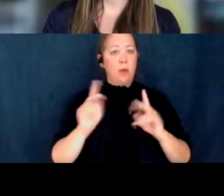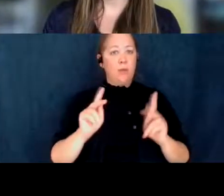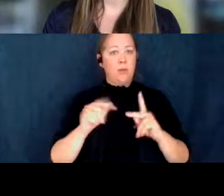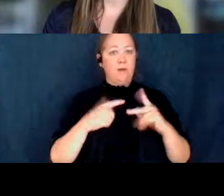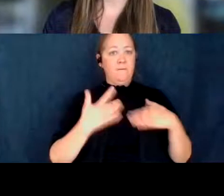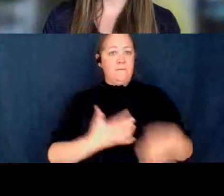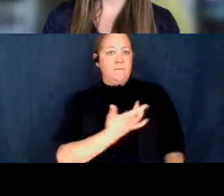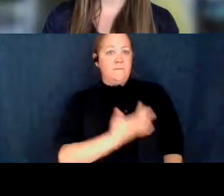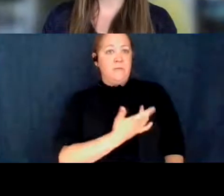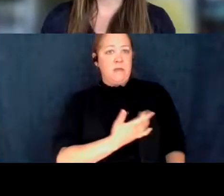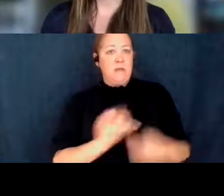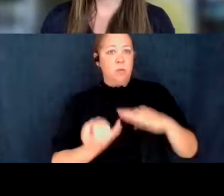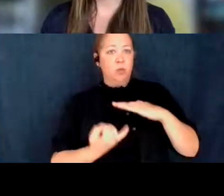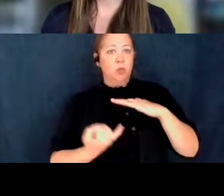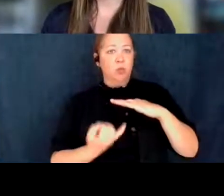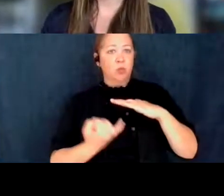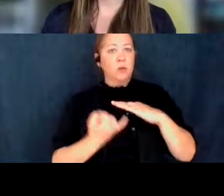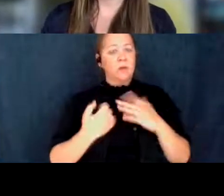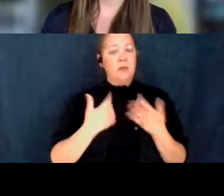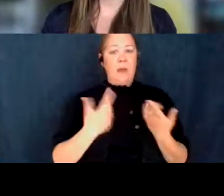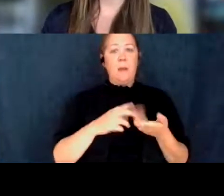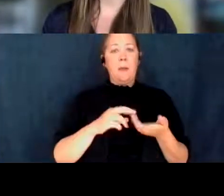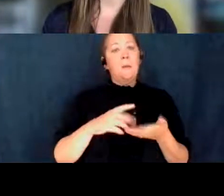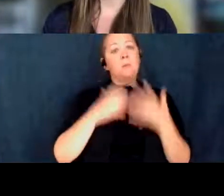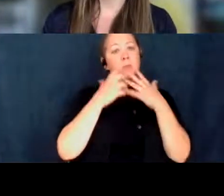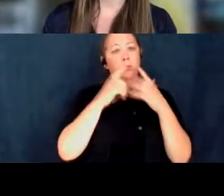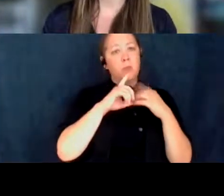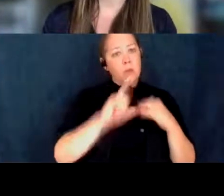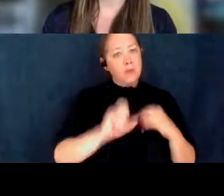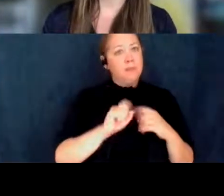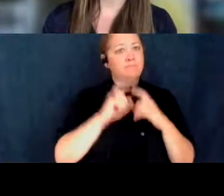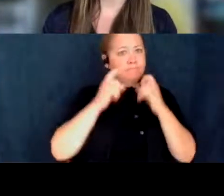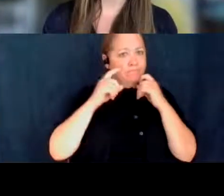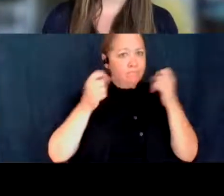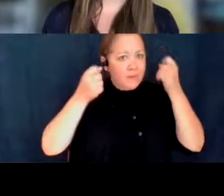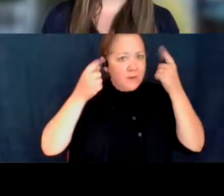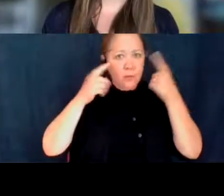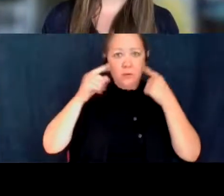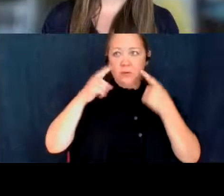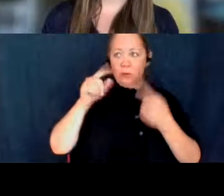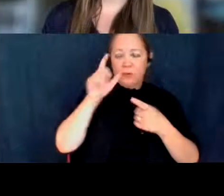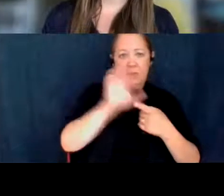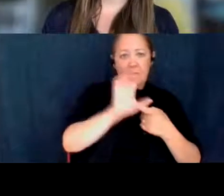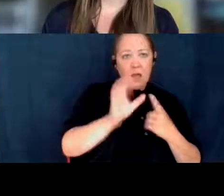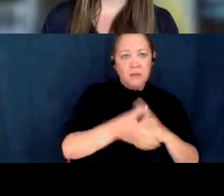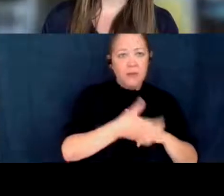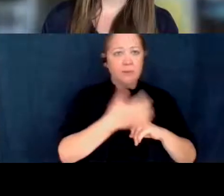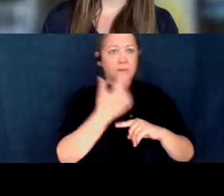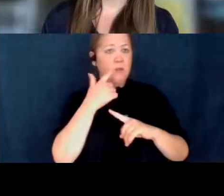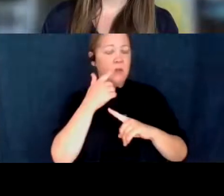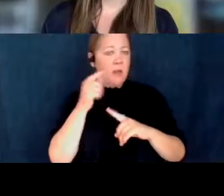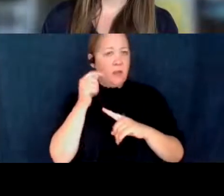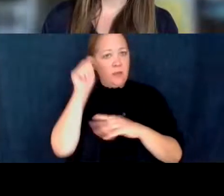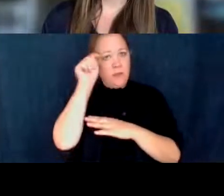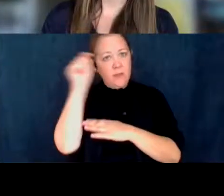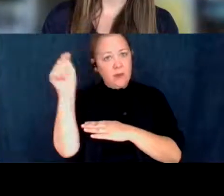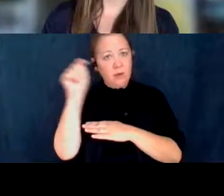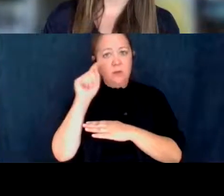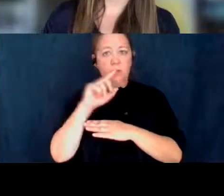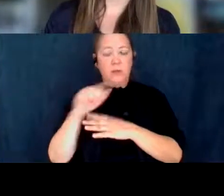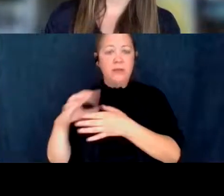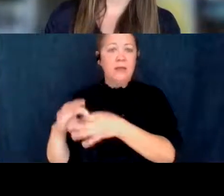to have those who are reflecting on intercultural, concepts and theories, just to connect in every other